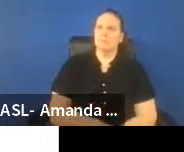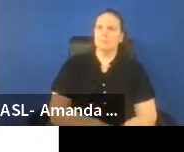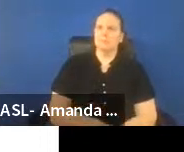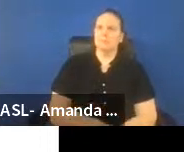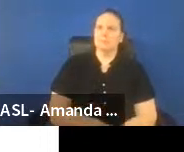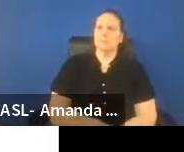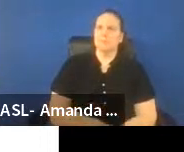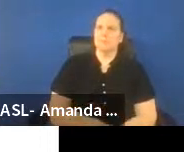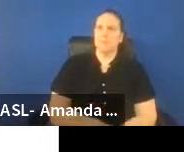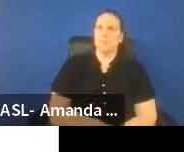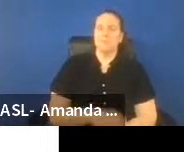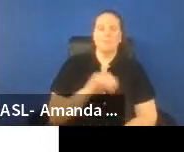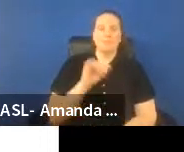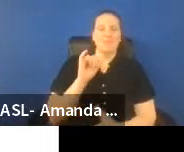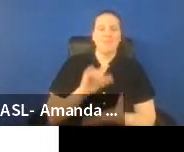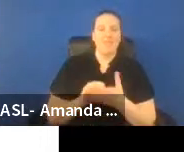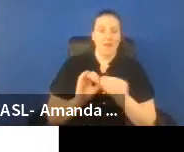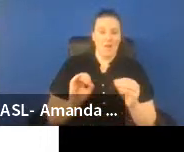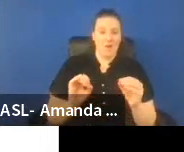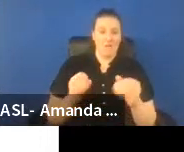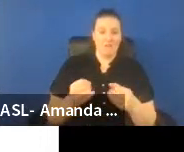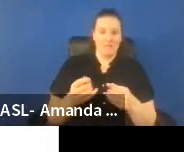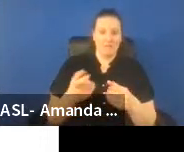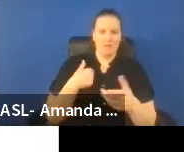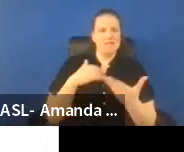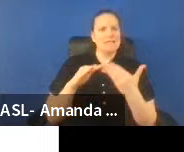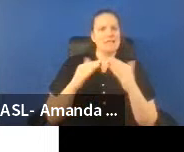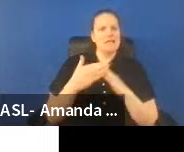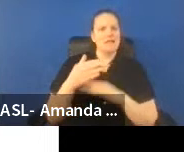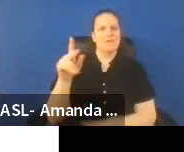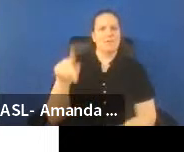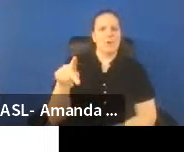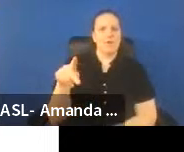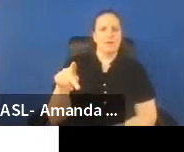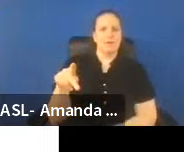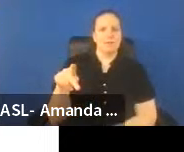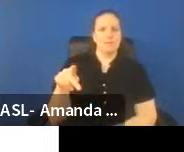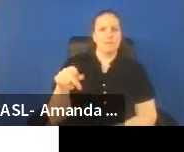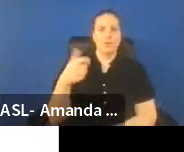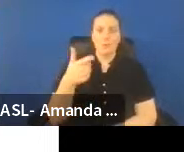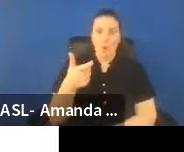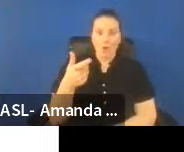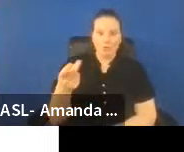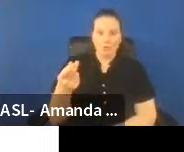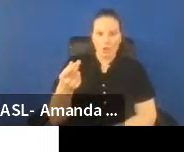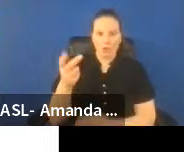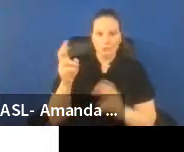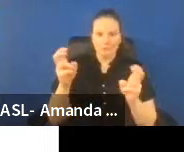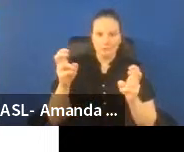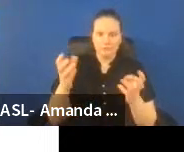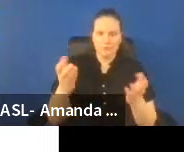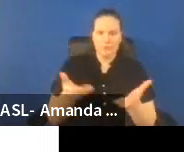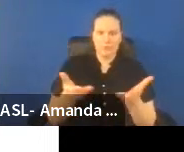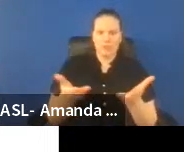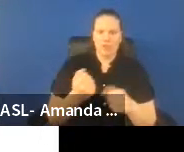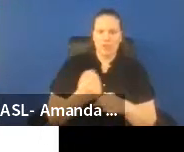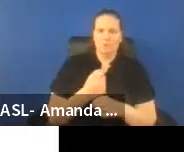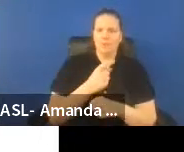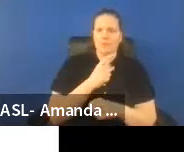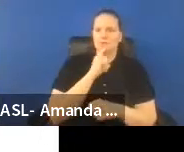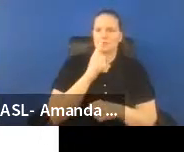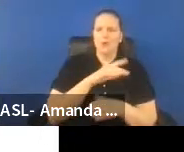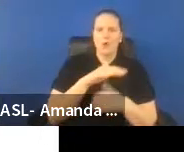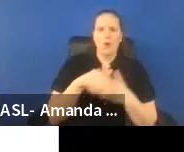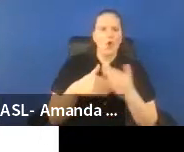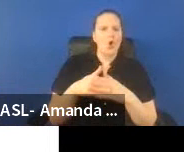office, we are kind of the City of Portland watchdog. So we're really here to make sure you all of